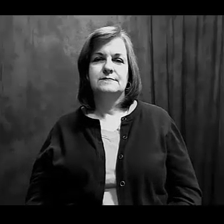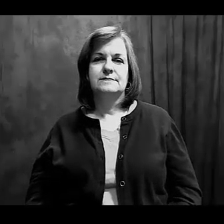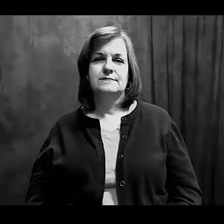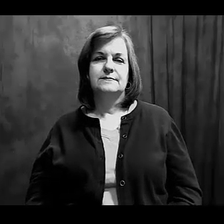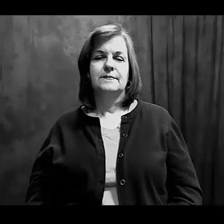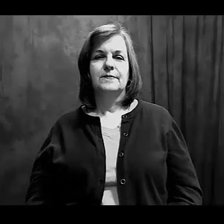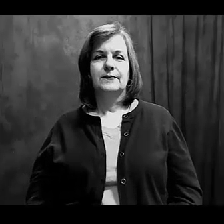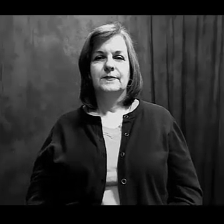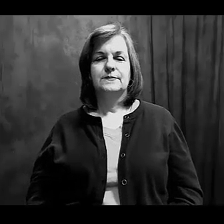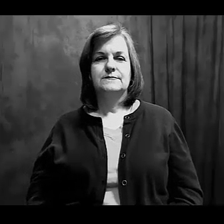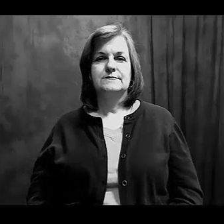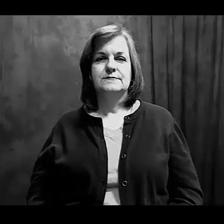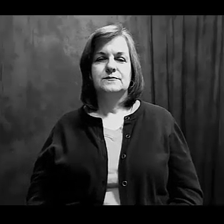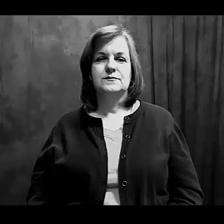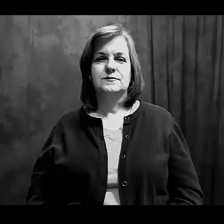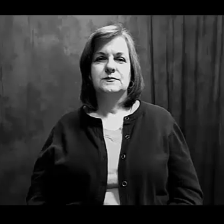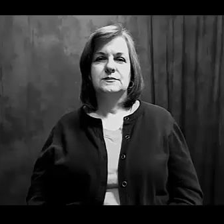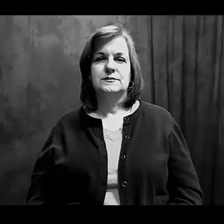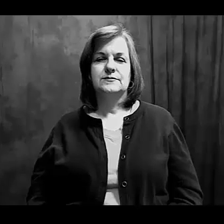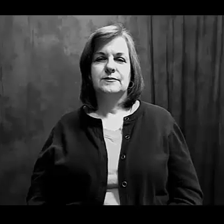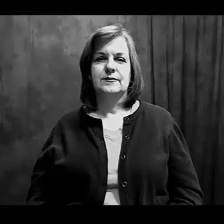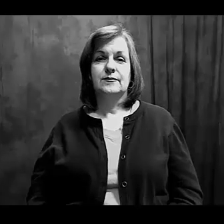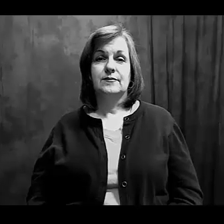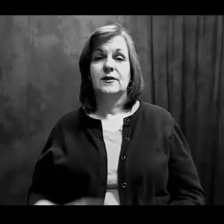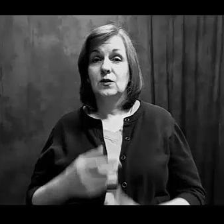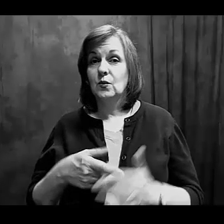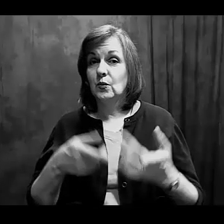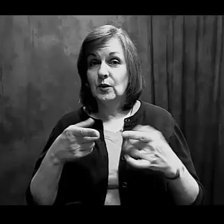So we are literally going to take